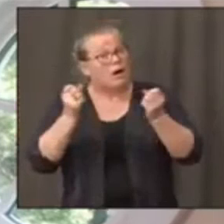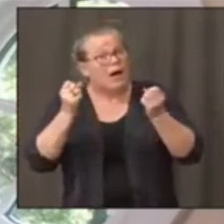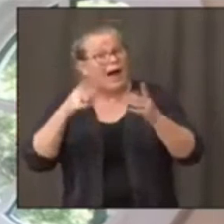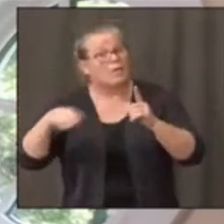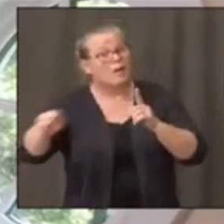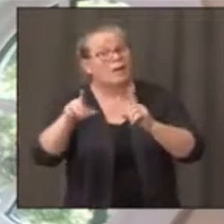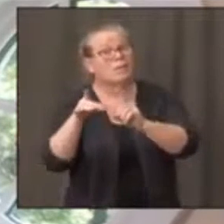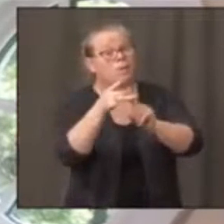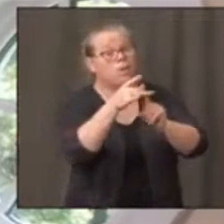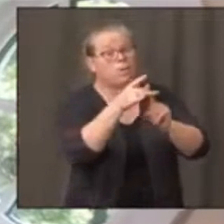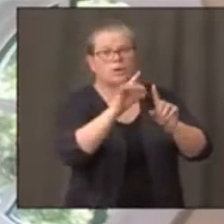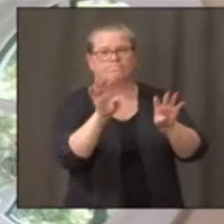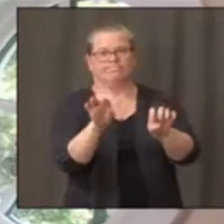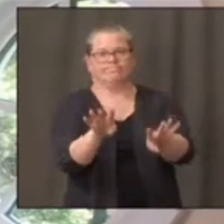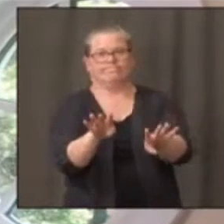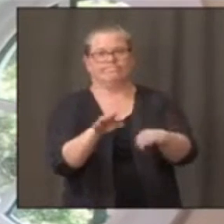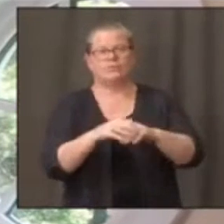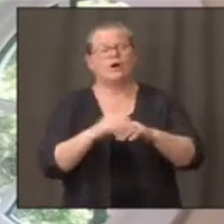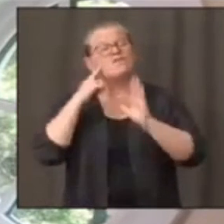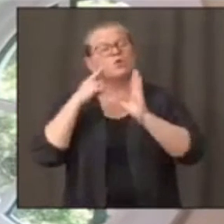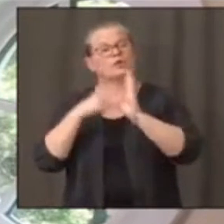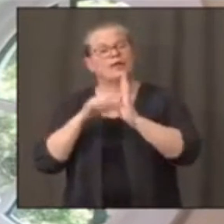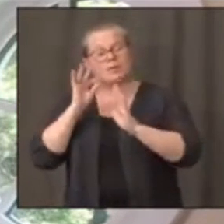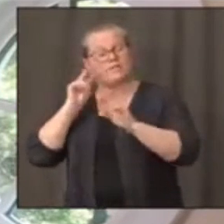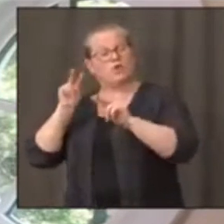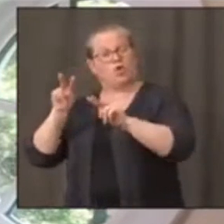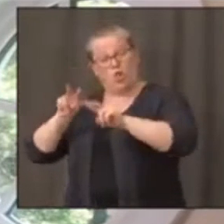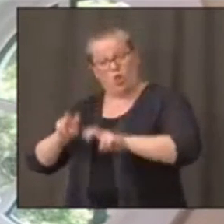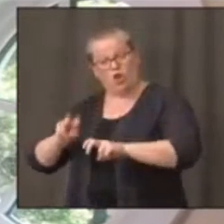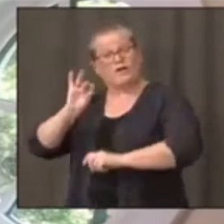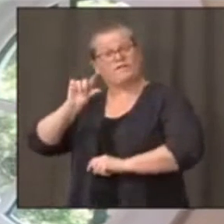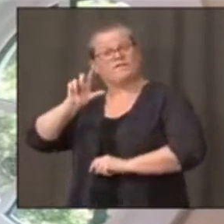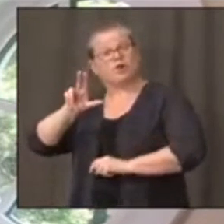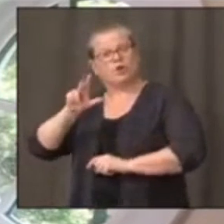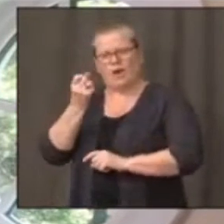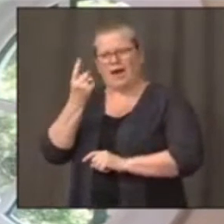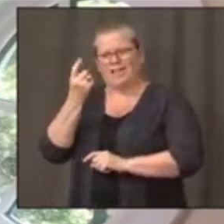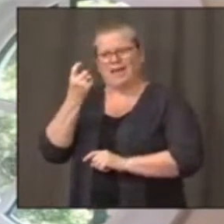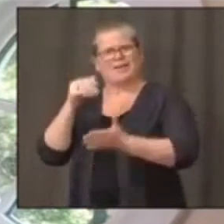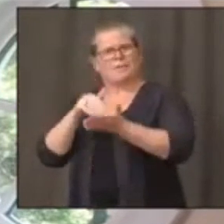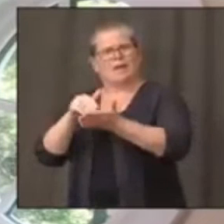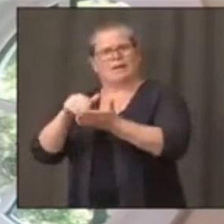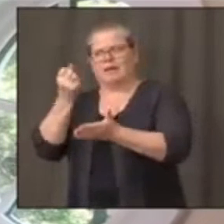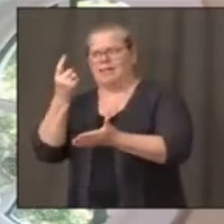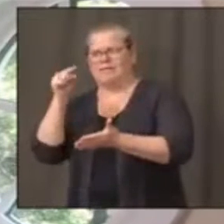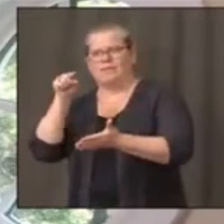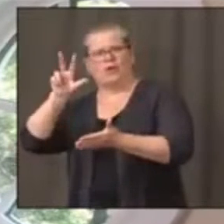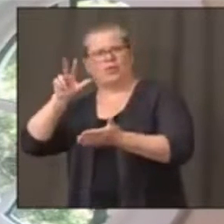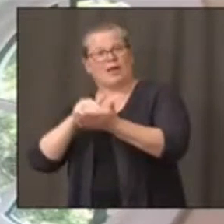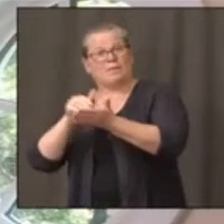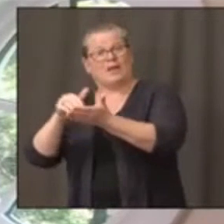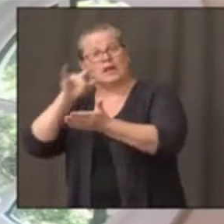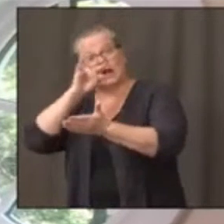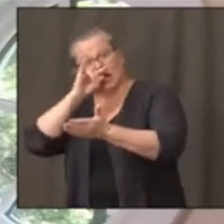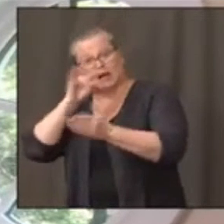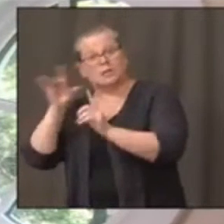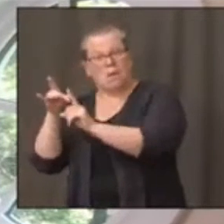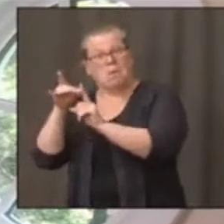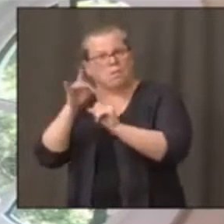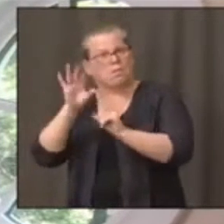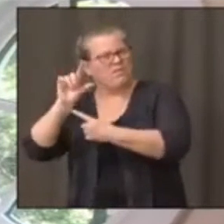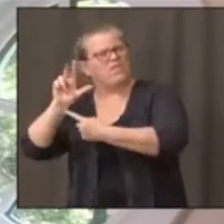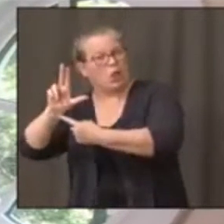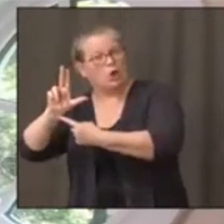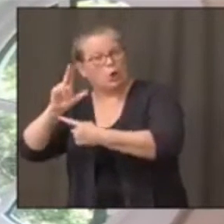flu season, flu infected 11.3 million kids. It caused symptomatic illness in 11.3 million kids, and probably caused asymptomatic